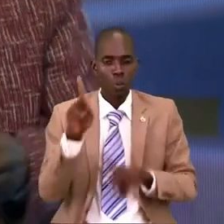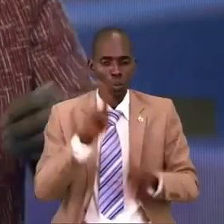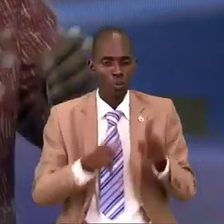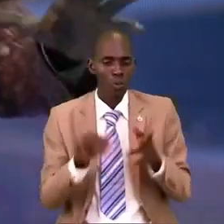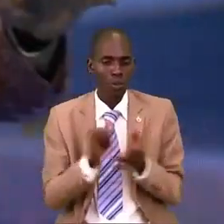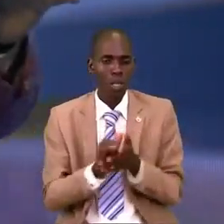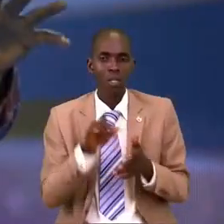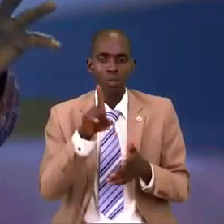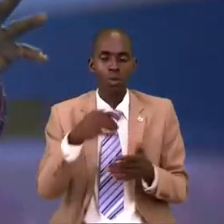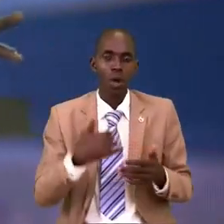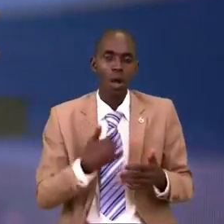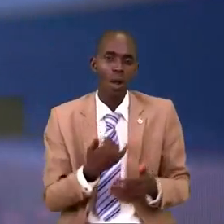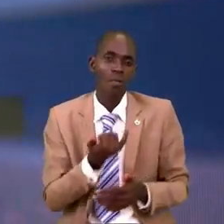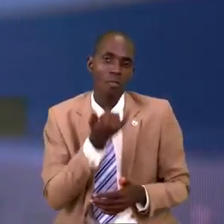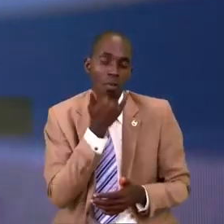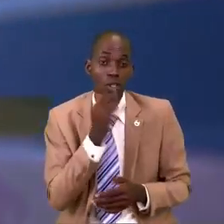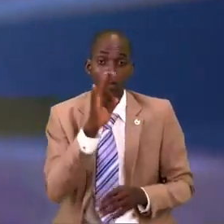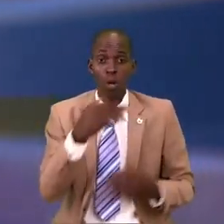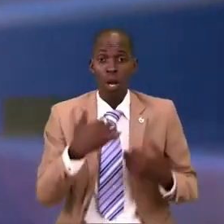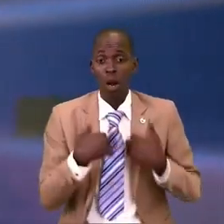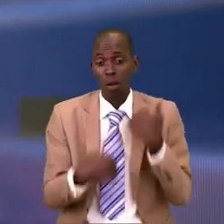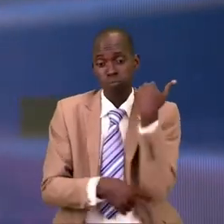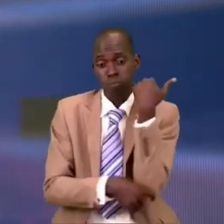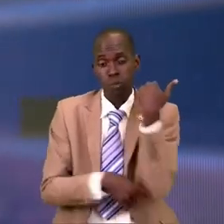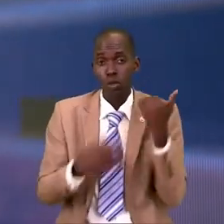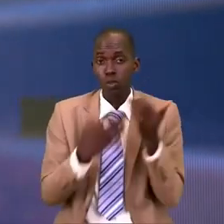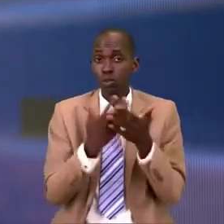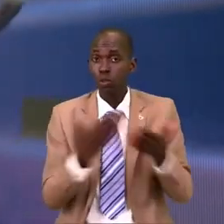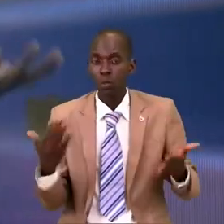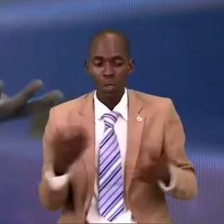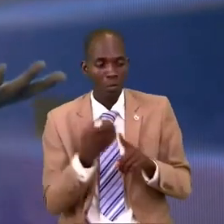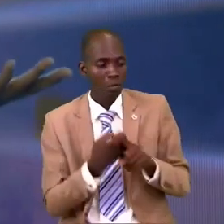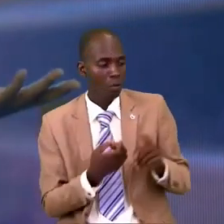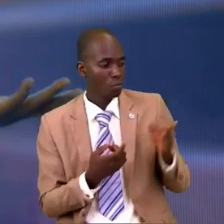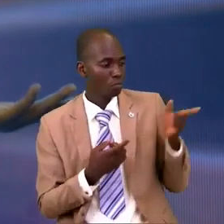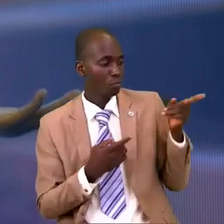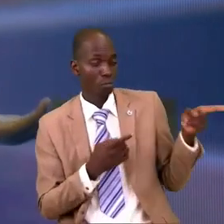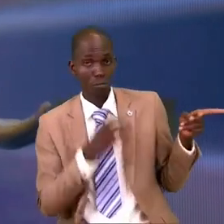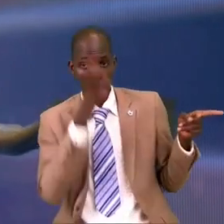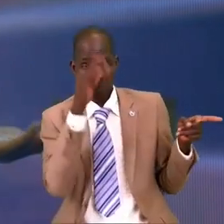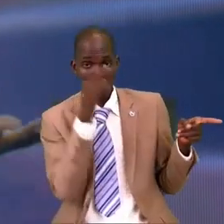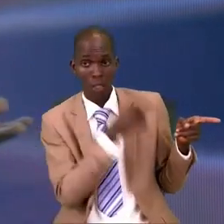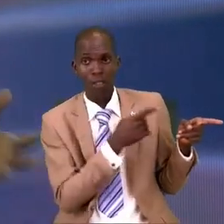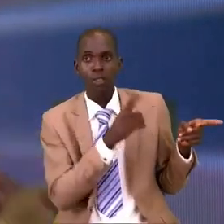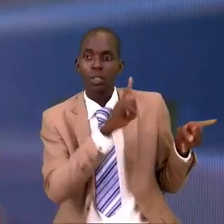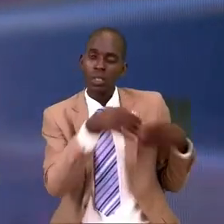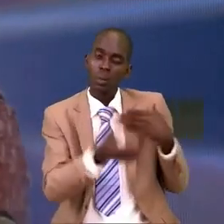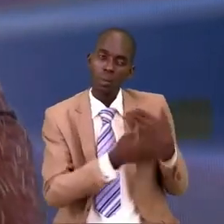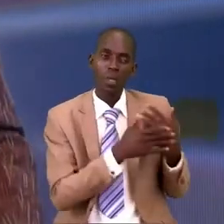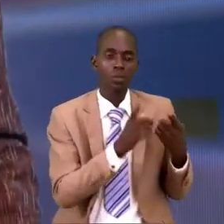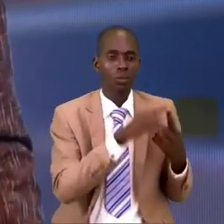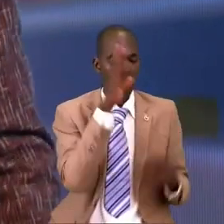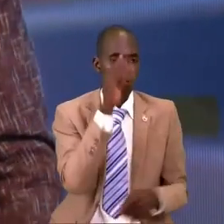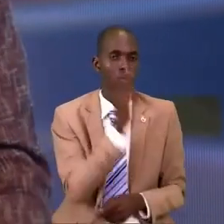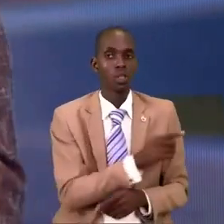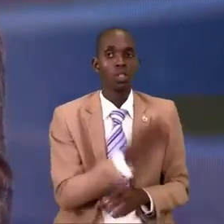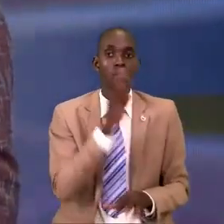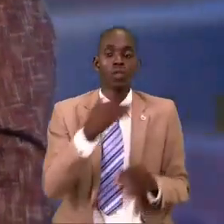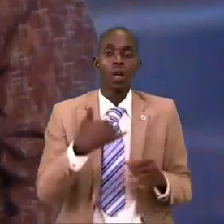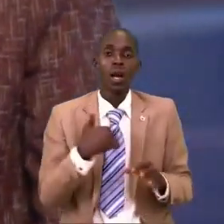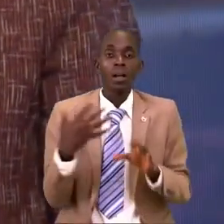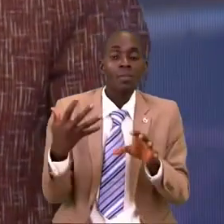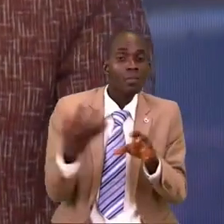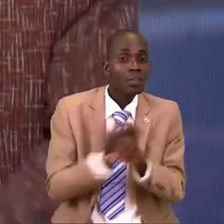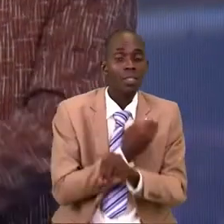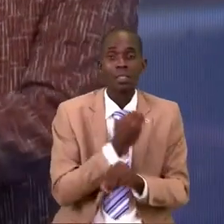him. If you have taken a woman from a family, you didn't even have the parents' consent, you just whisked her